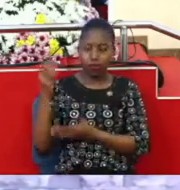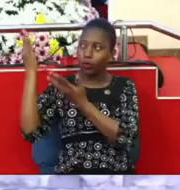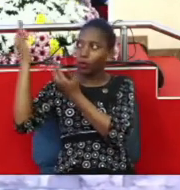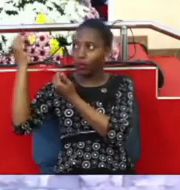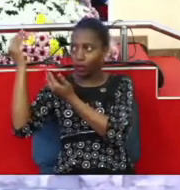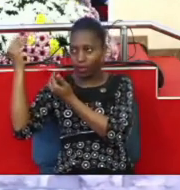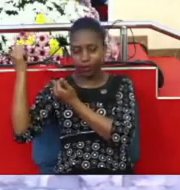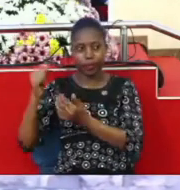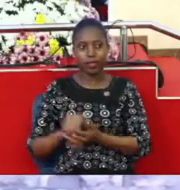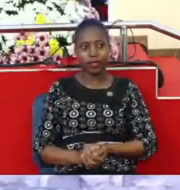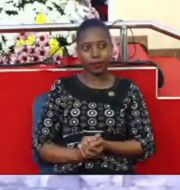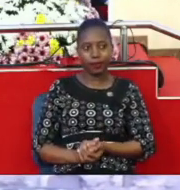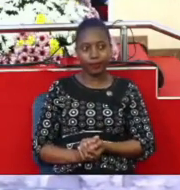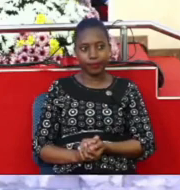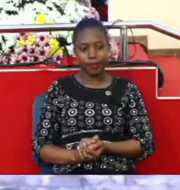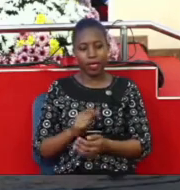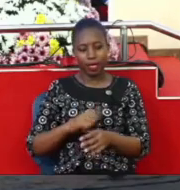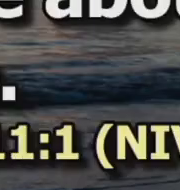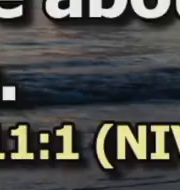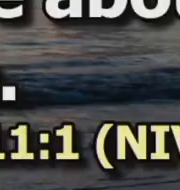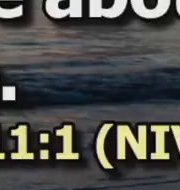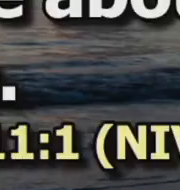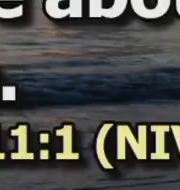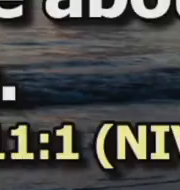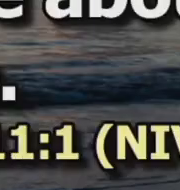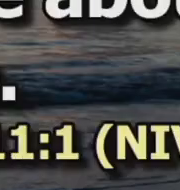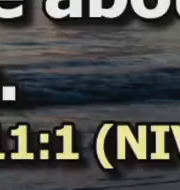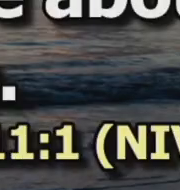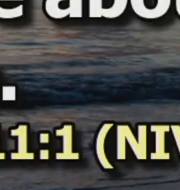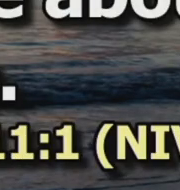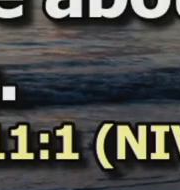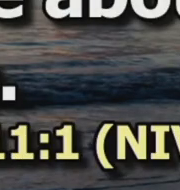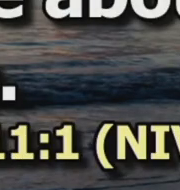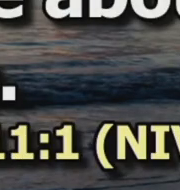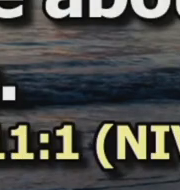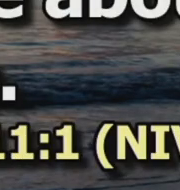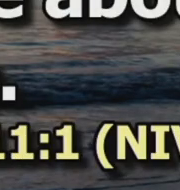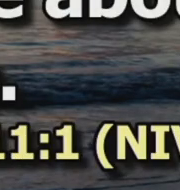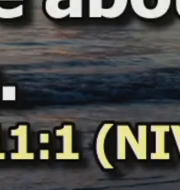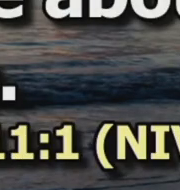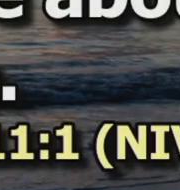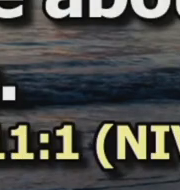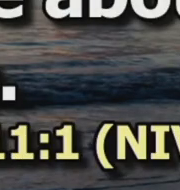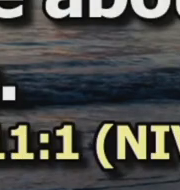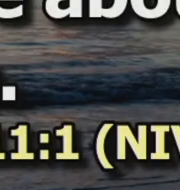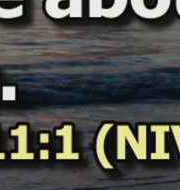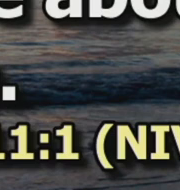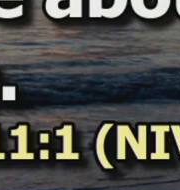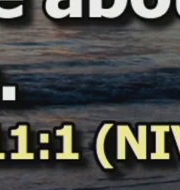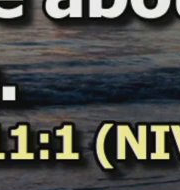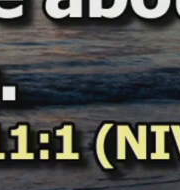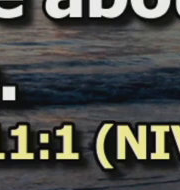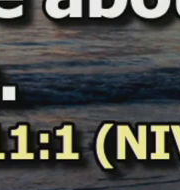it is sure, it is true. Kwa sababu Mungu amesema ni kweli. And it continues to say, and certain. Na kwa uhakika. Of